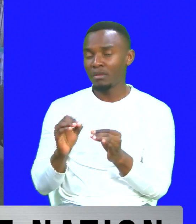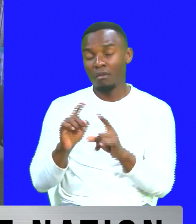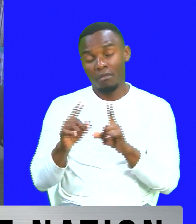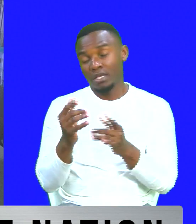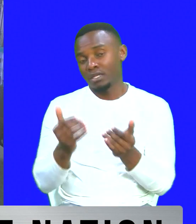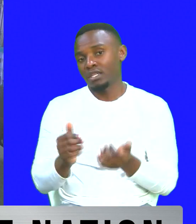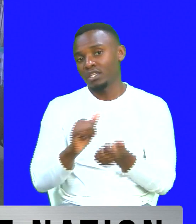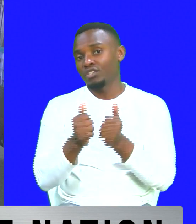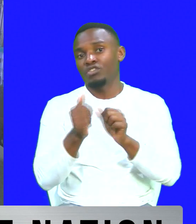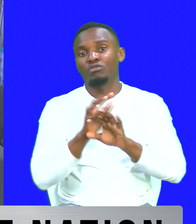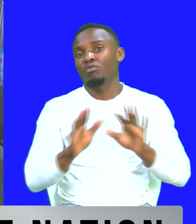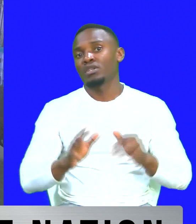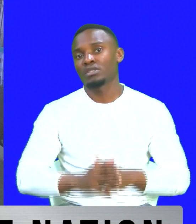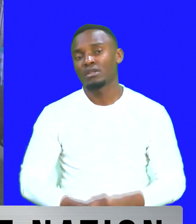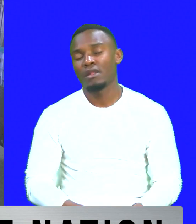stones. But